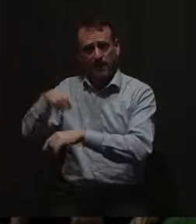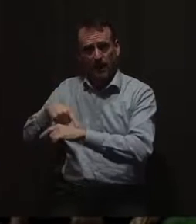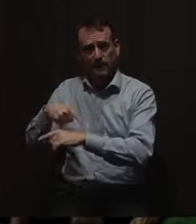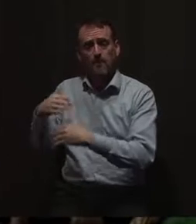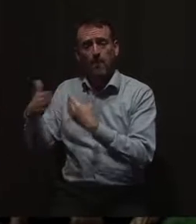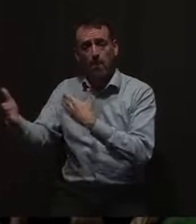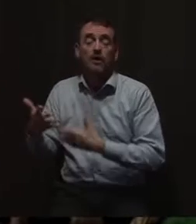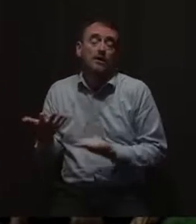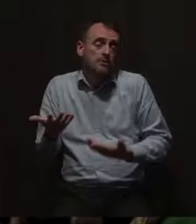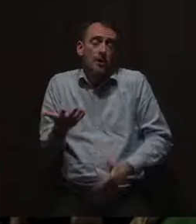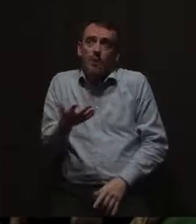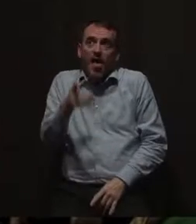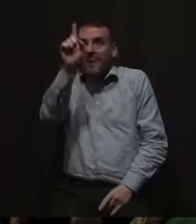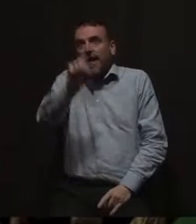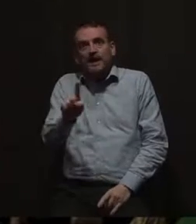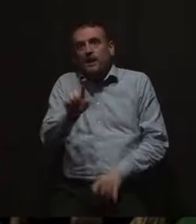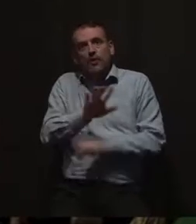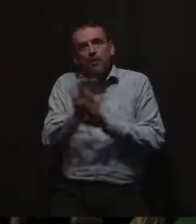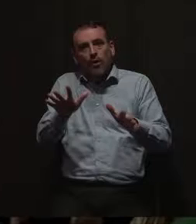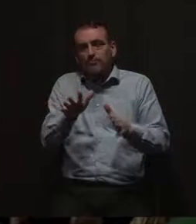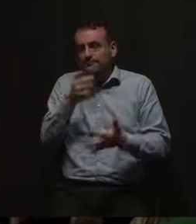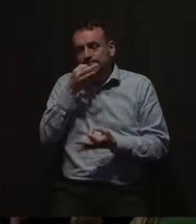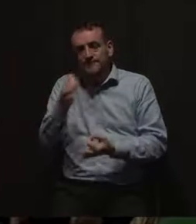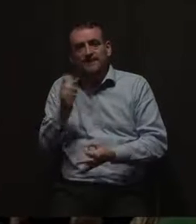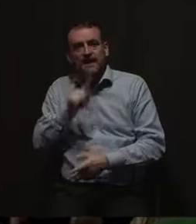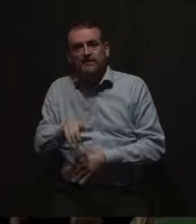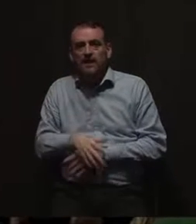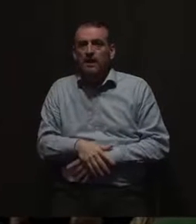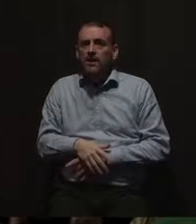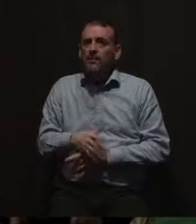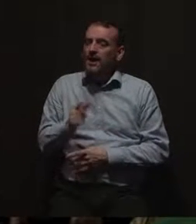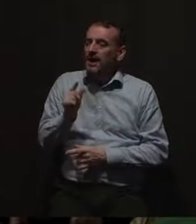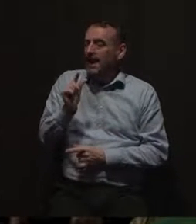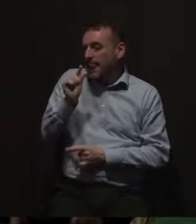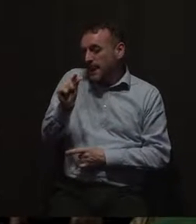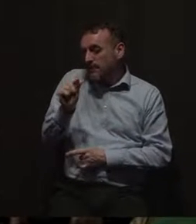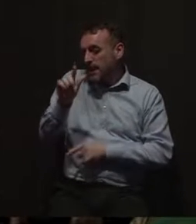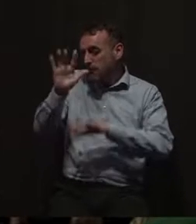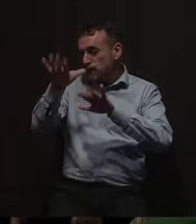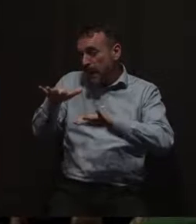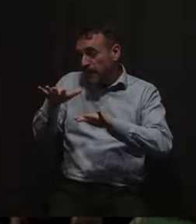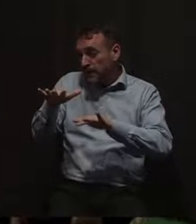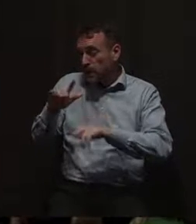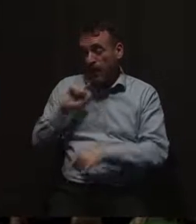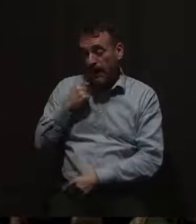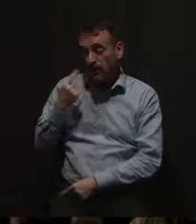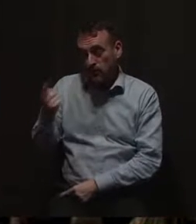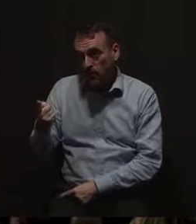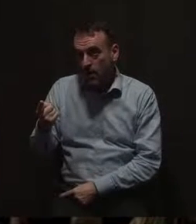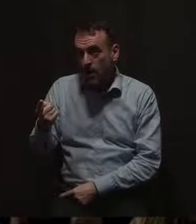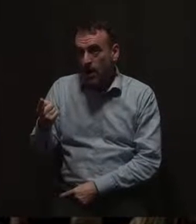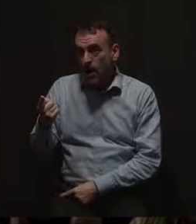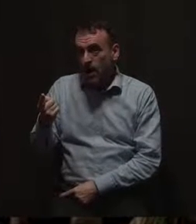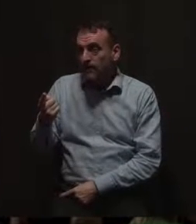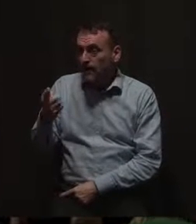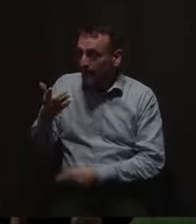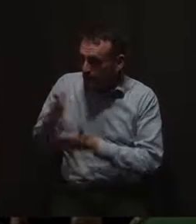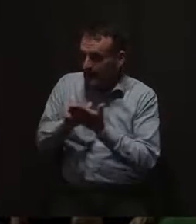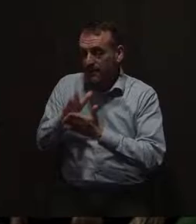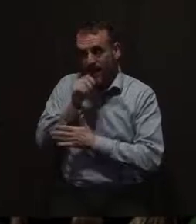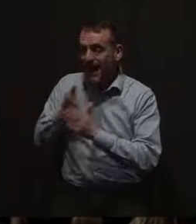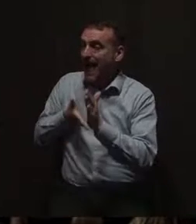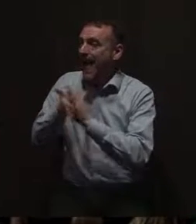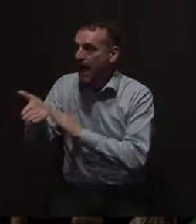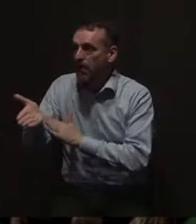sexist. It's because they're told, oh, a little bit of rain won't kill you, as it turns out. It does. So that is easy. But when I'm talking